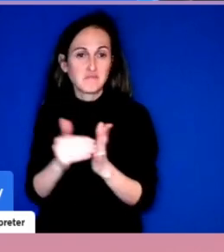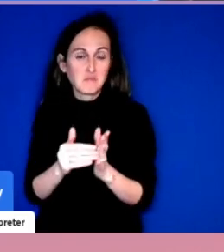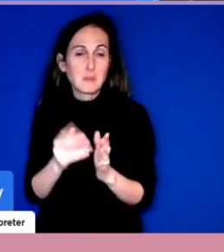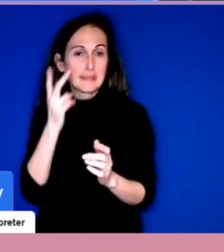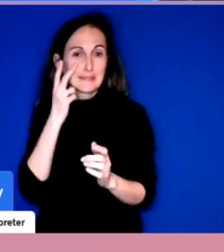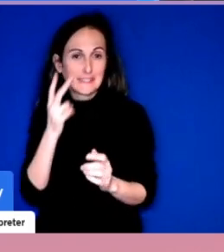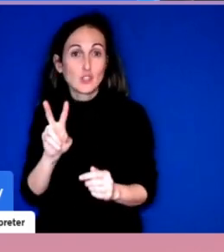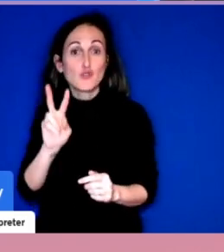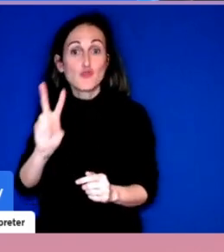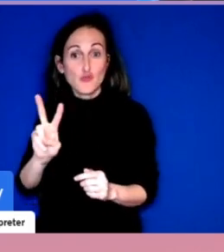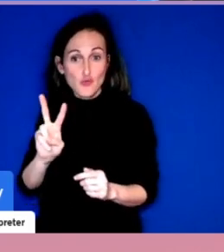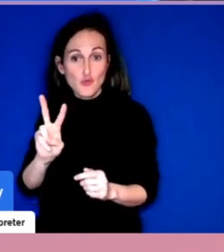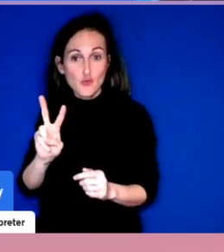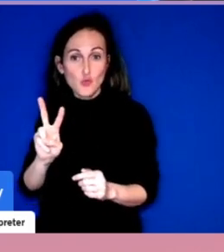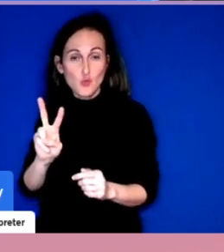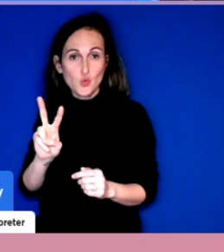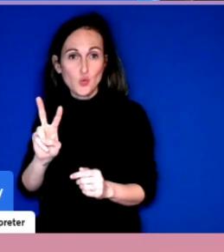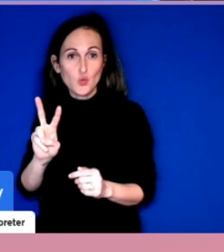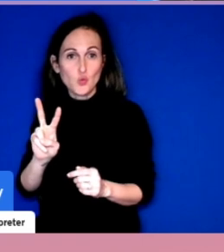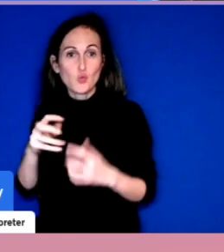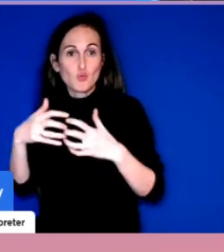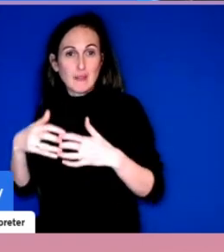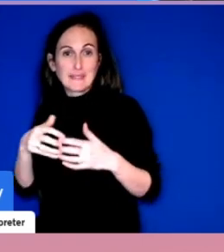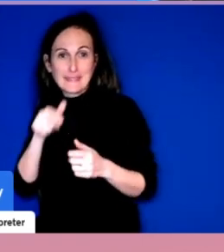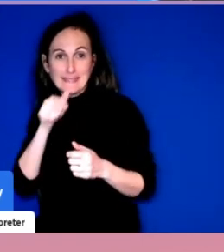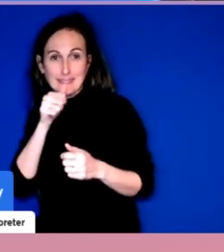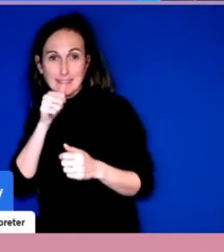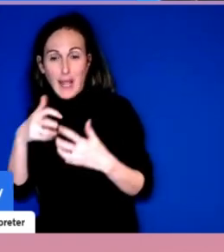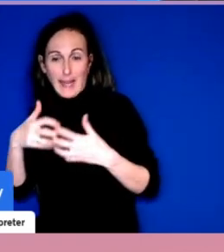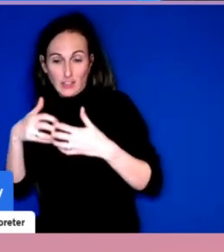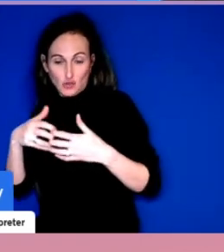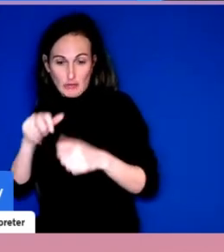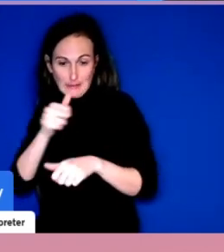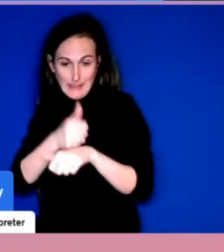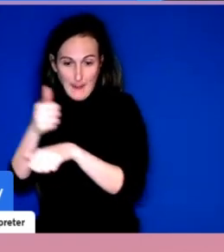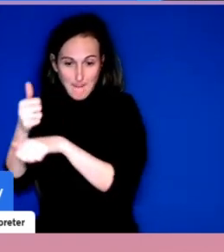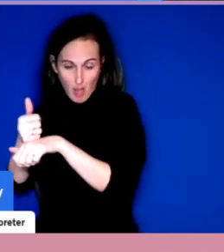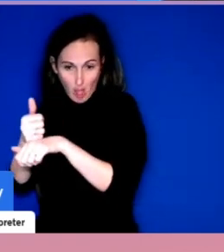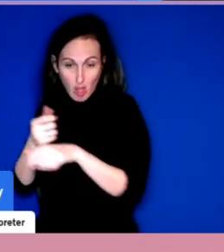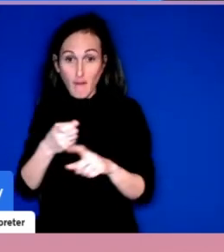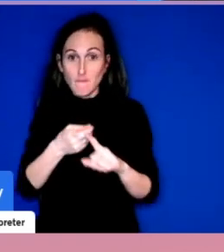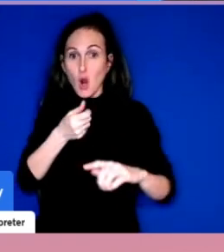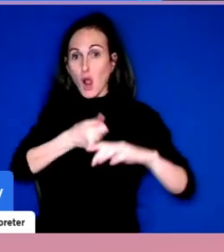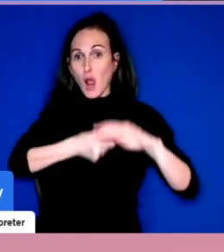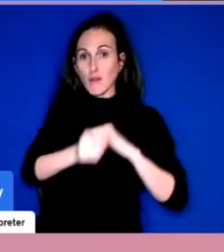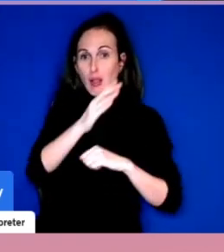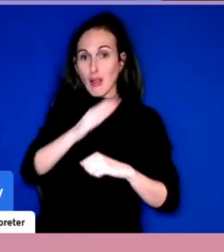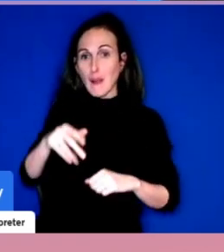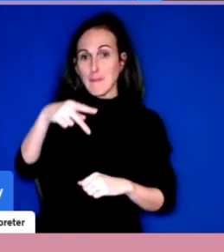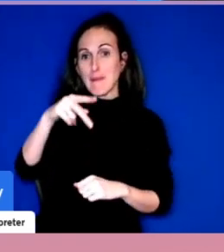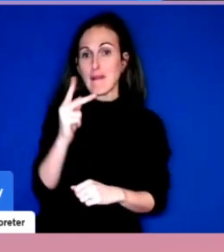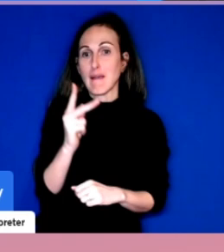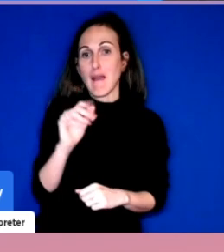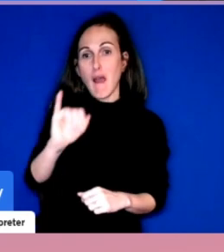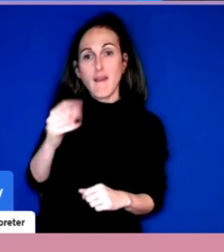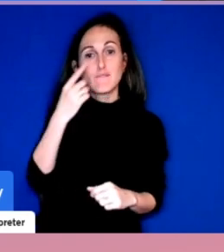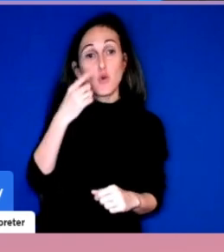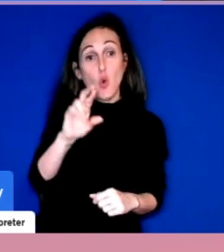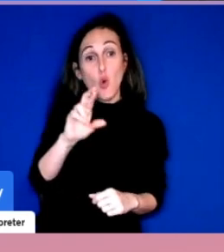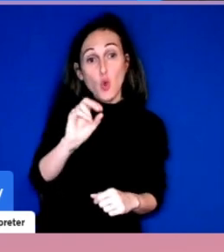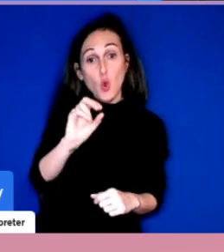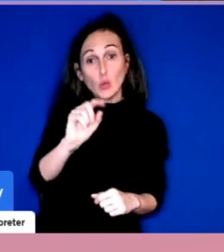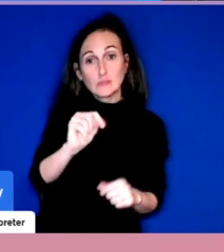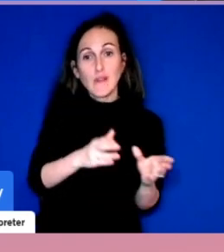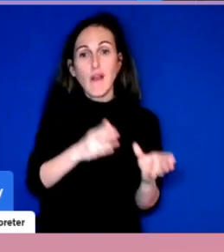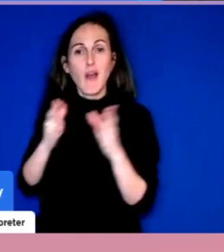secrets engines enabled under different mount points. The first one under slash PKI is for the root, and then there's PKI